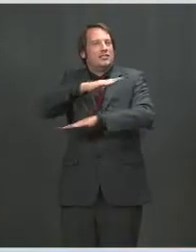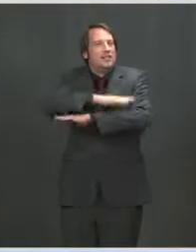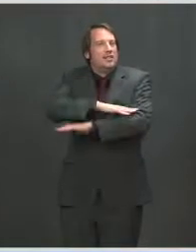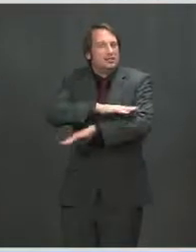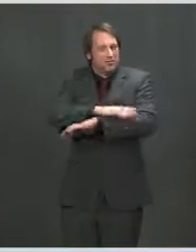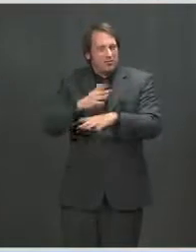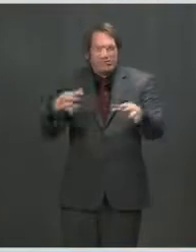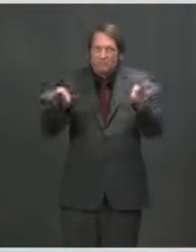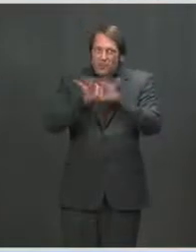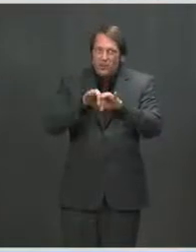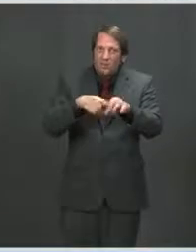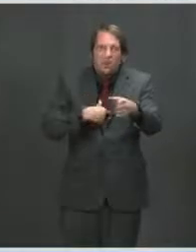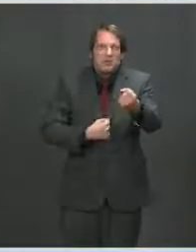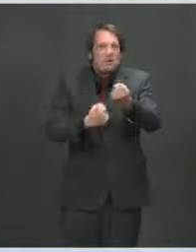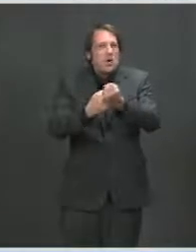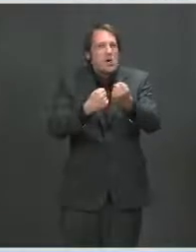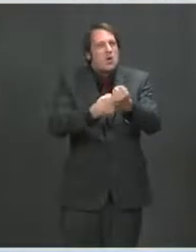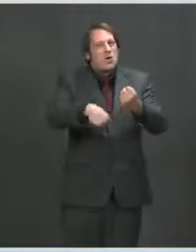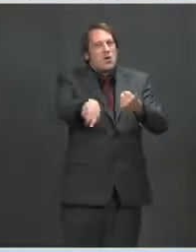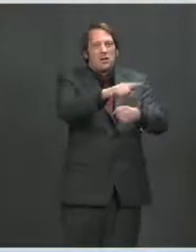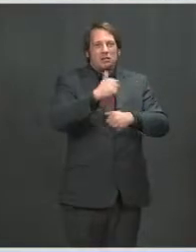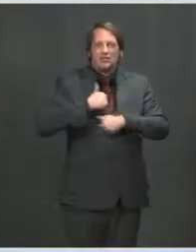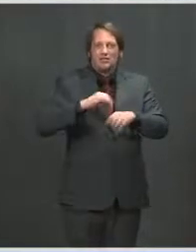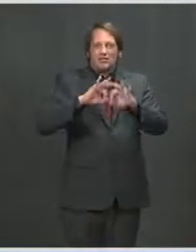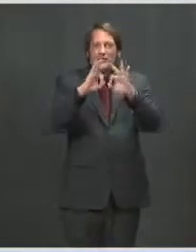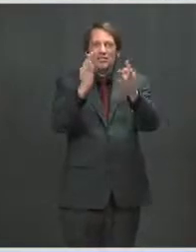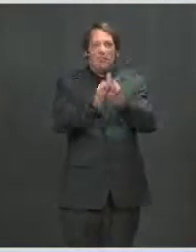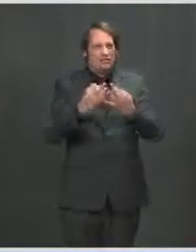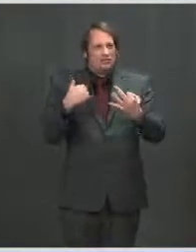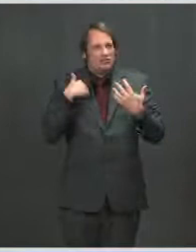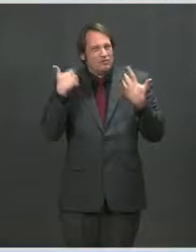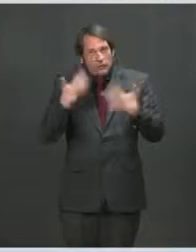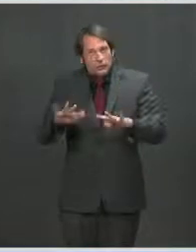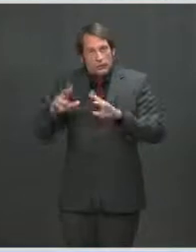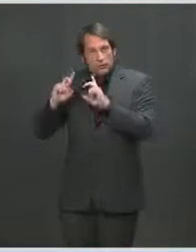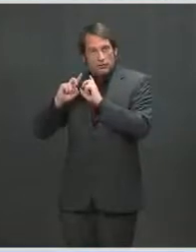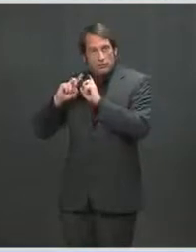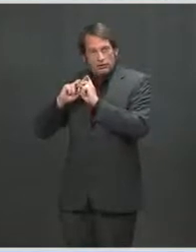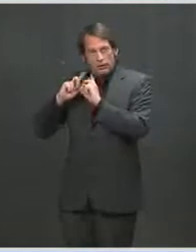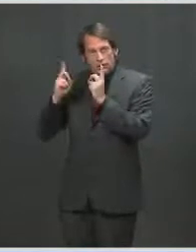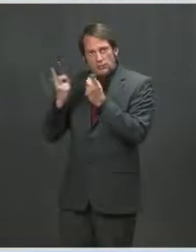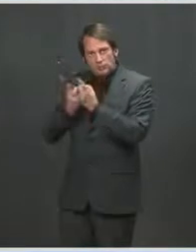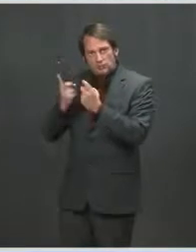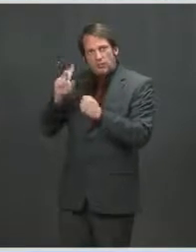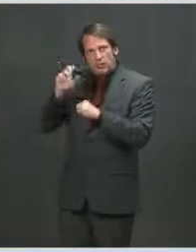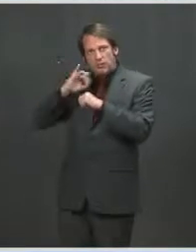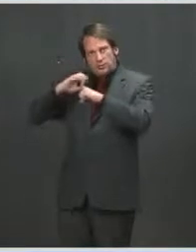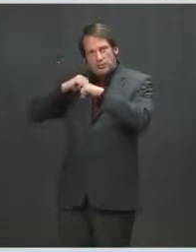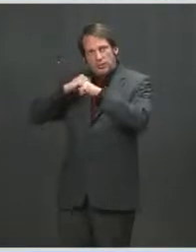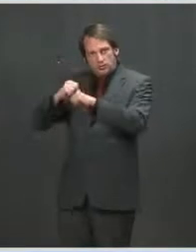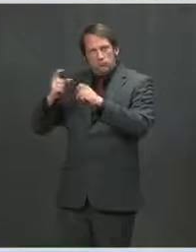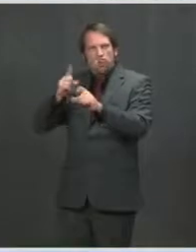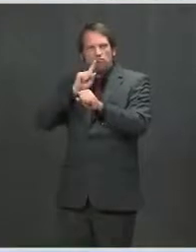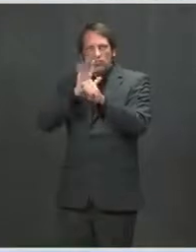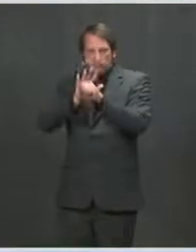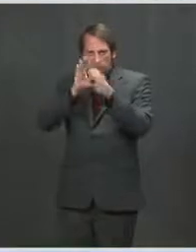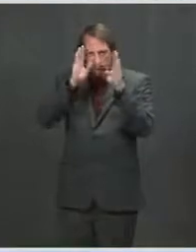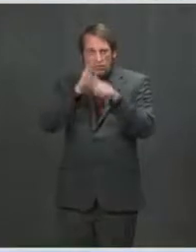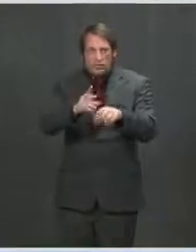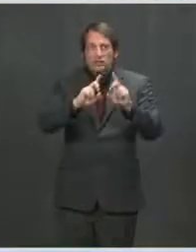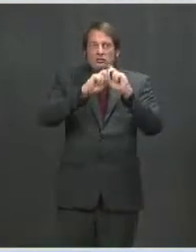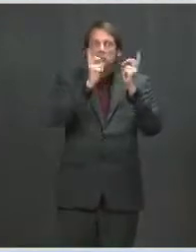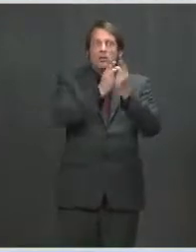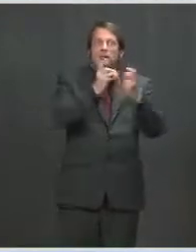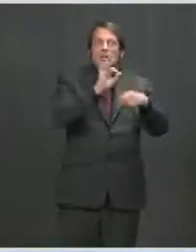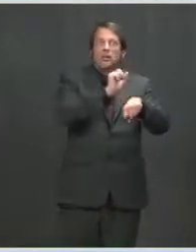far, we already have commitments from the Departments of Defense, Labor, and Education. And this is